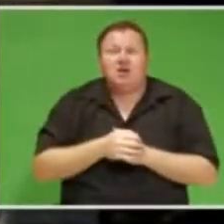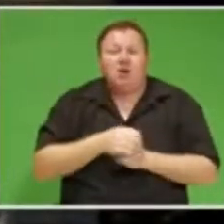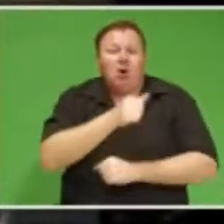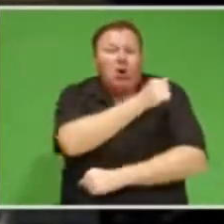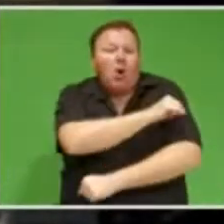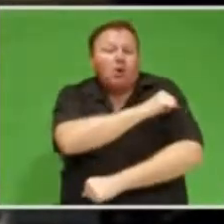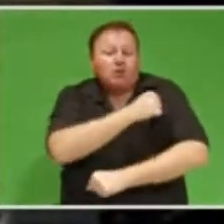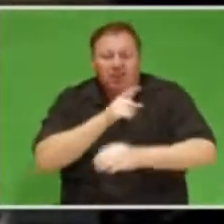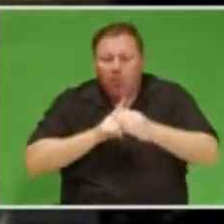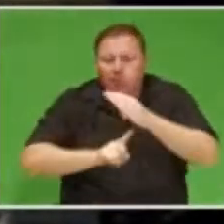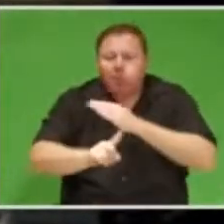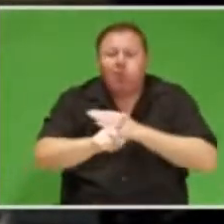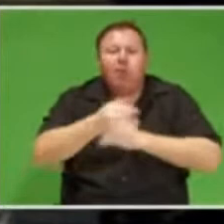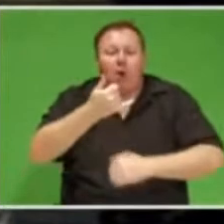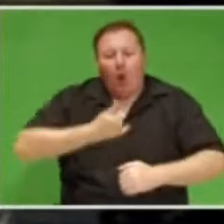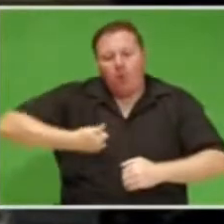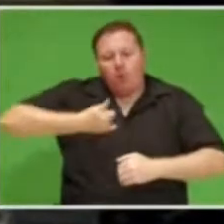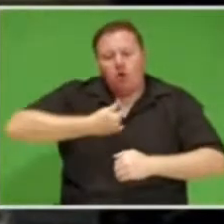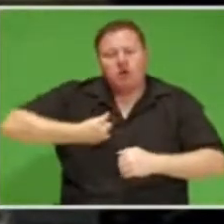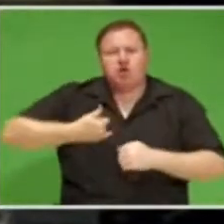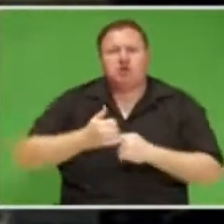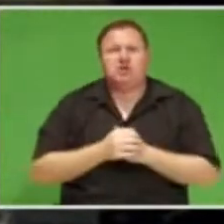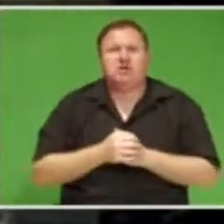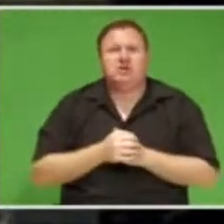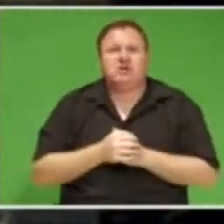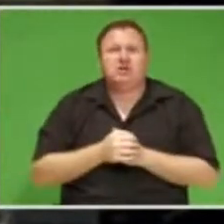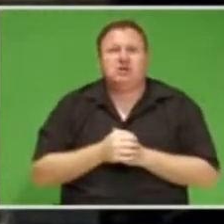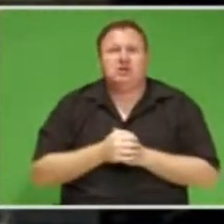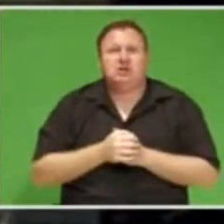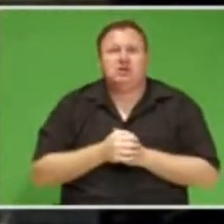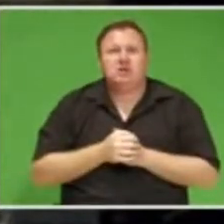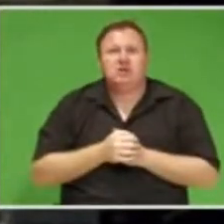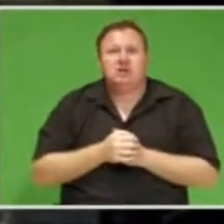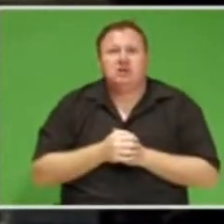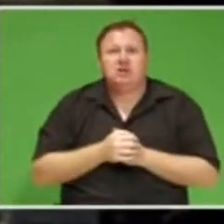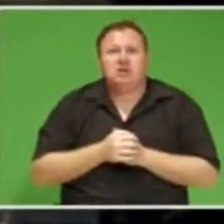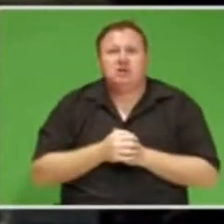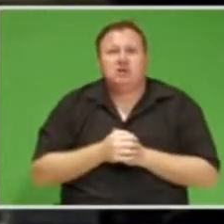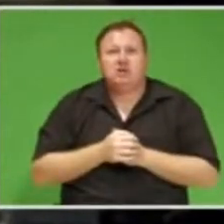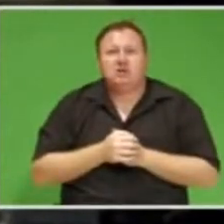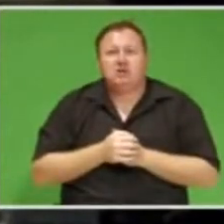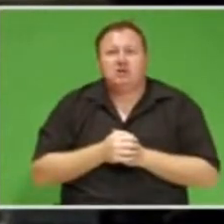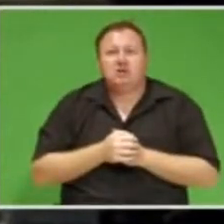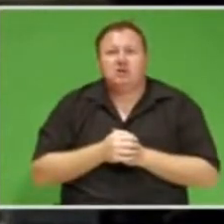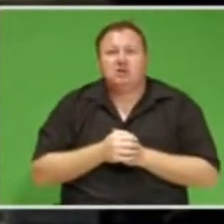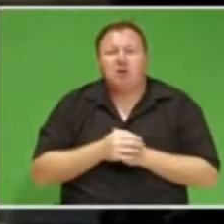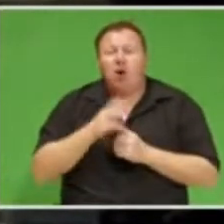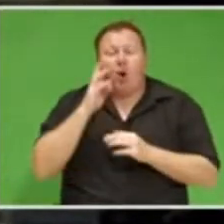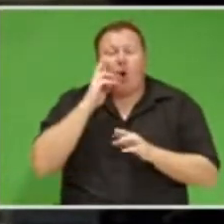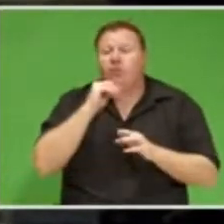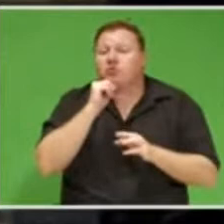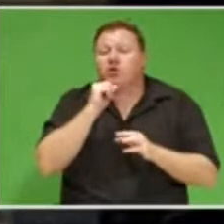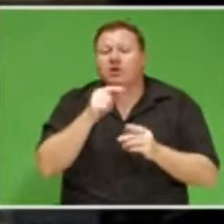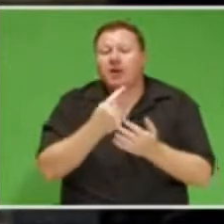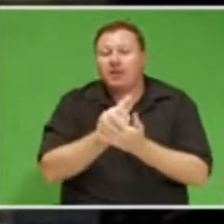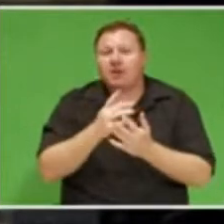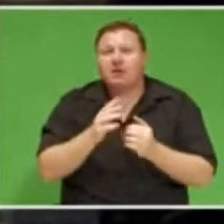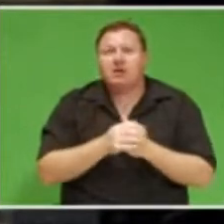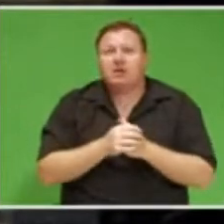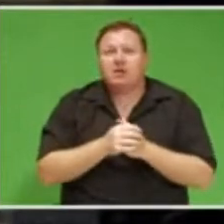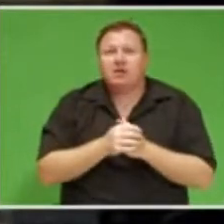an operation, chances, and heaven forbid, chances are that you will receive